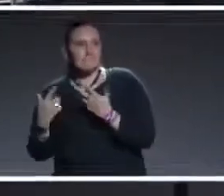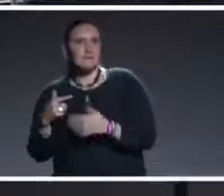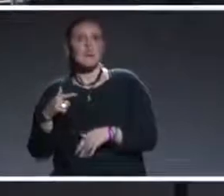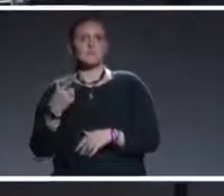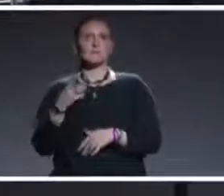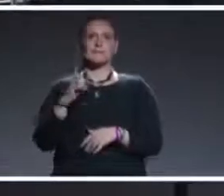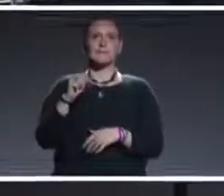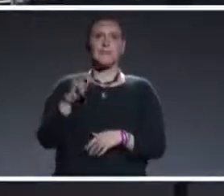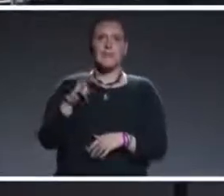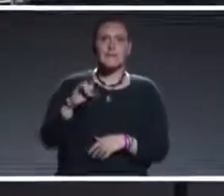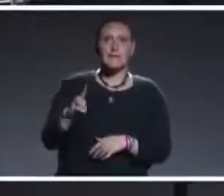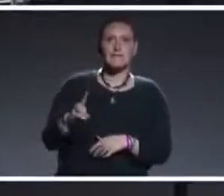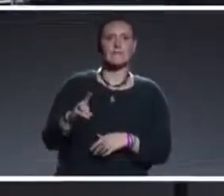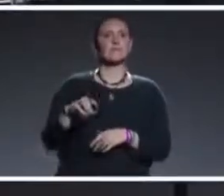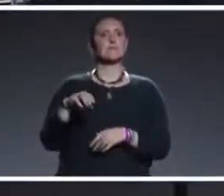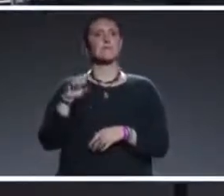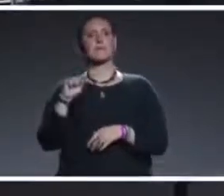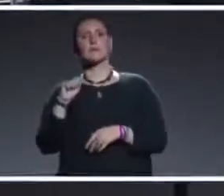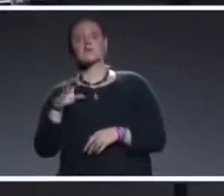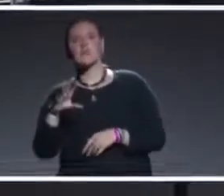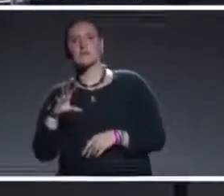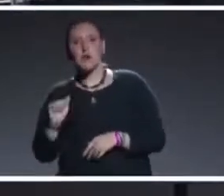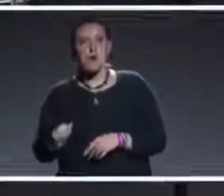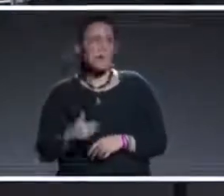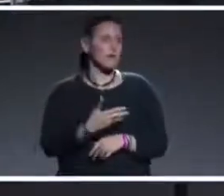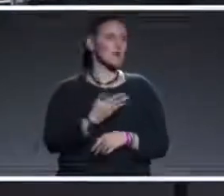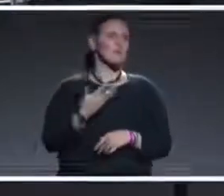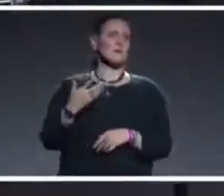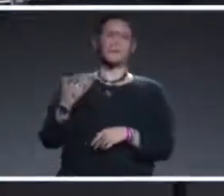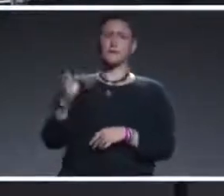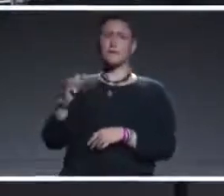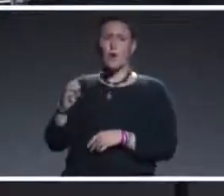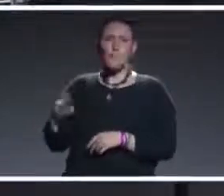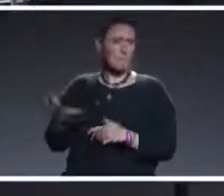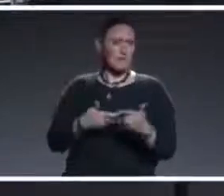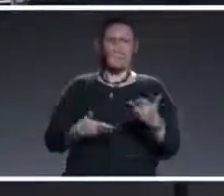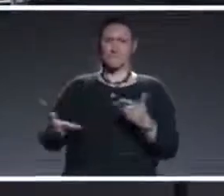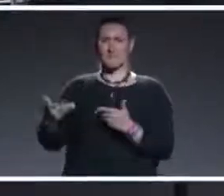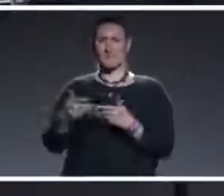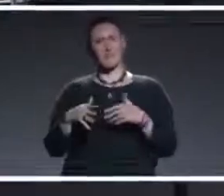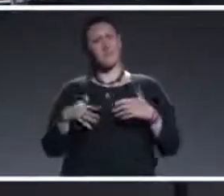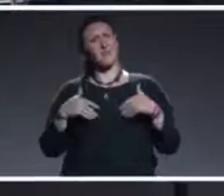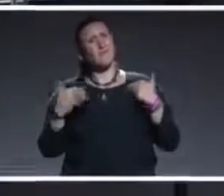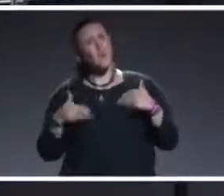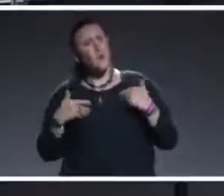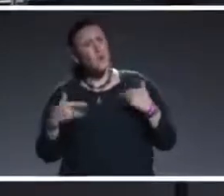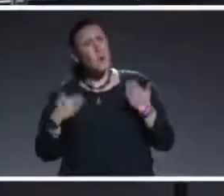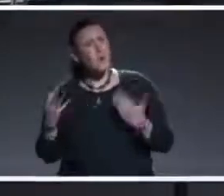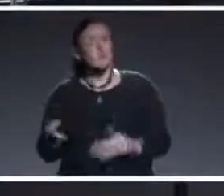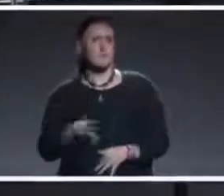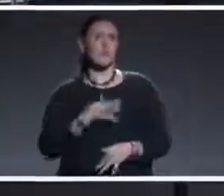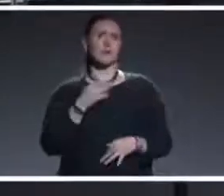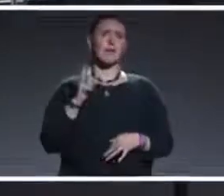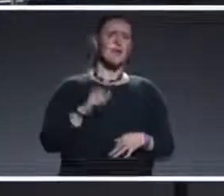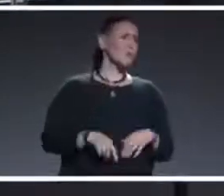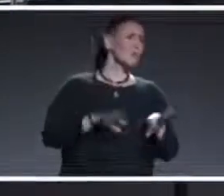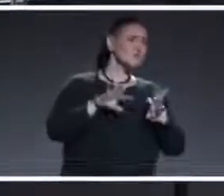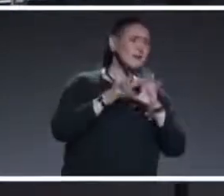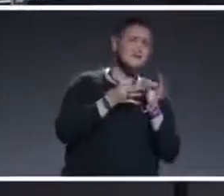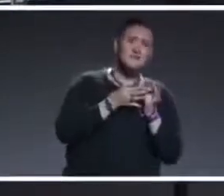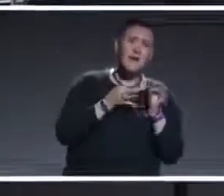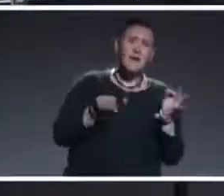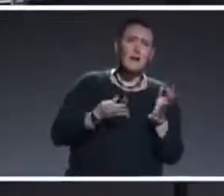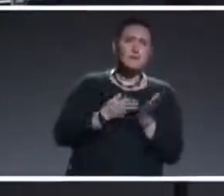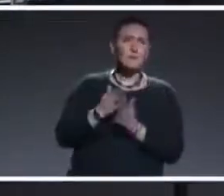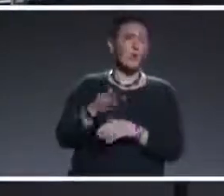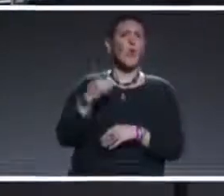Sasha is playing. It's really joyful. We can do it all day long. It's like when I was a kid, I played D&D